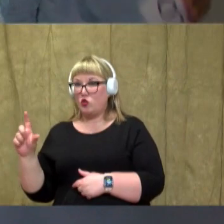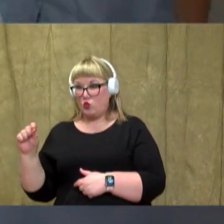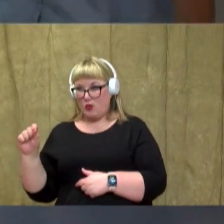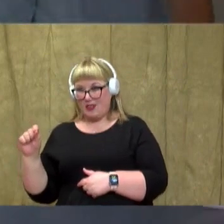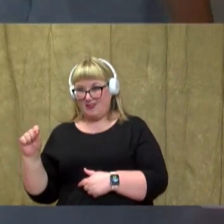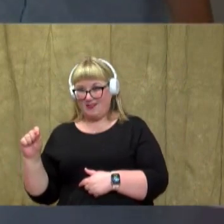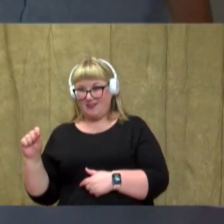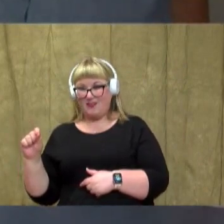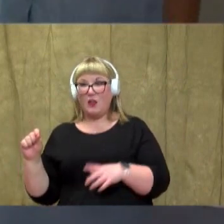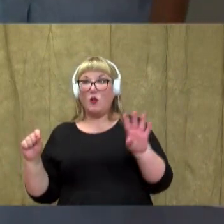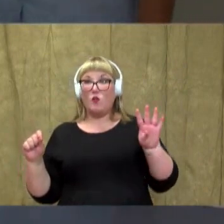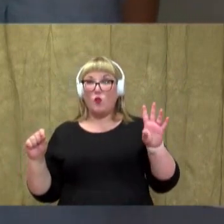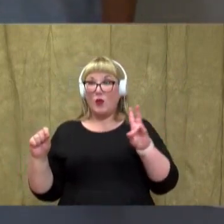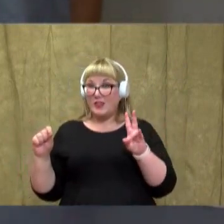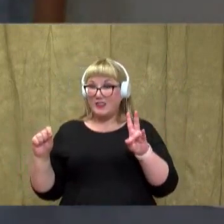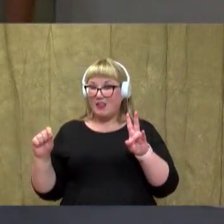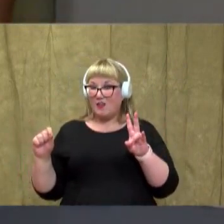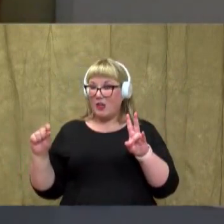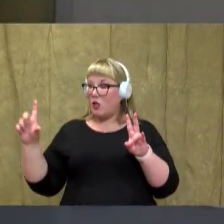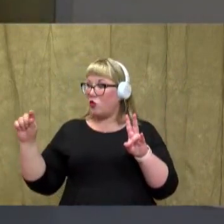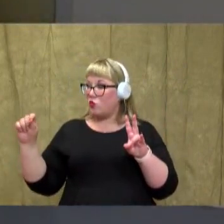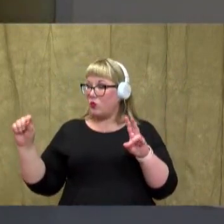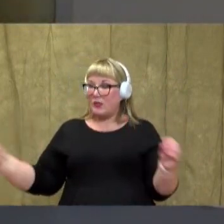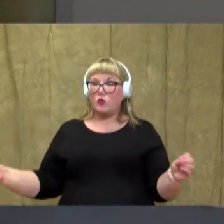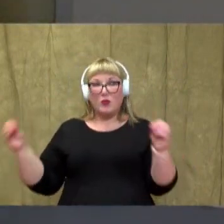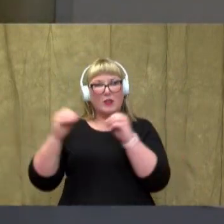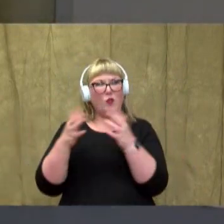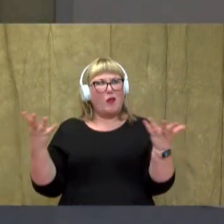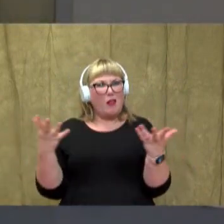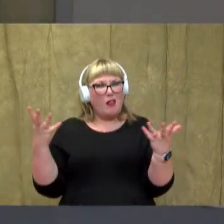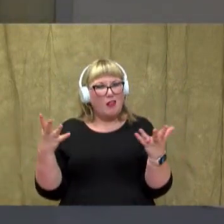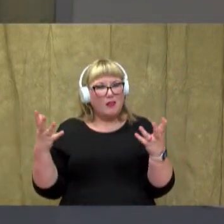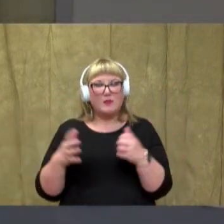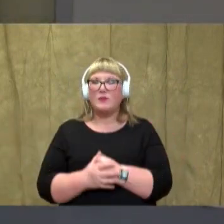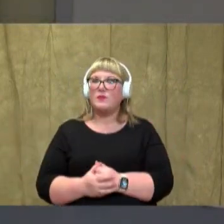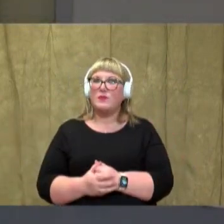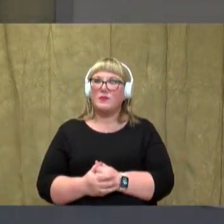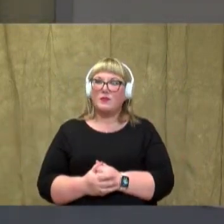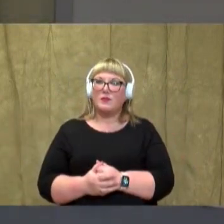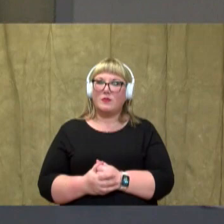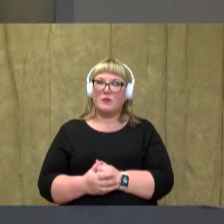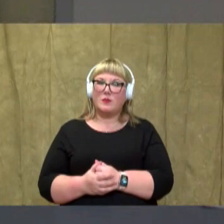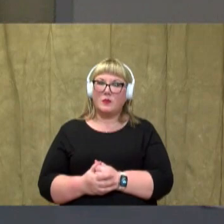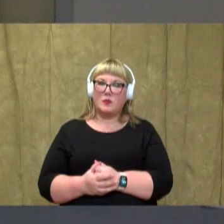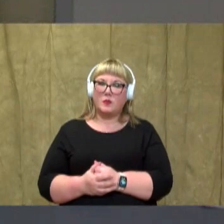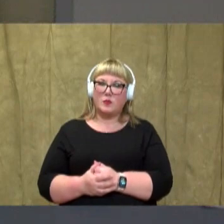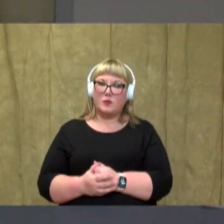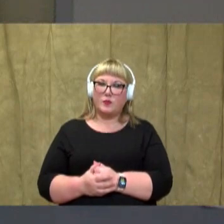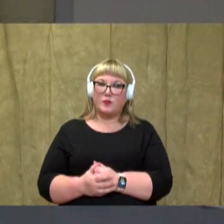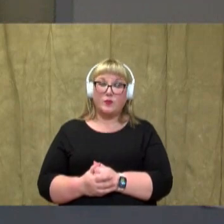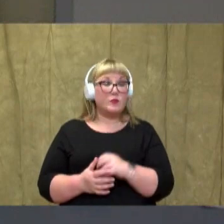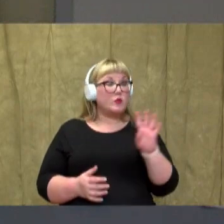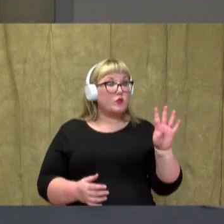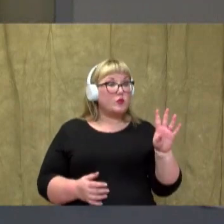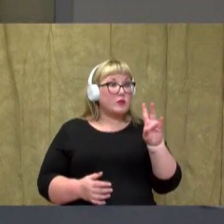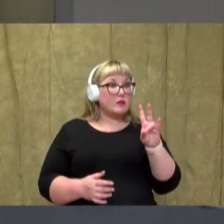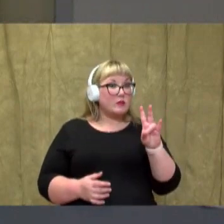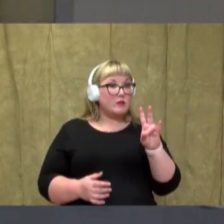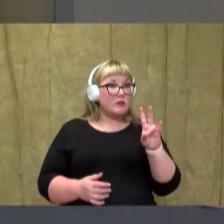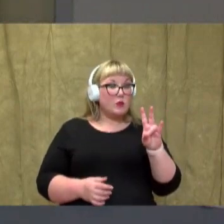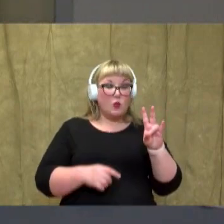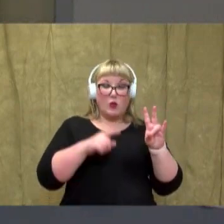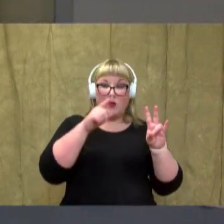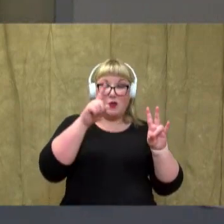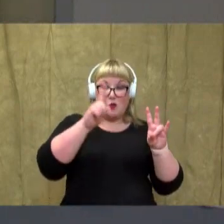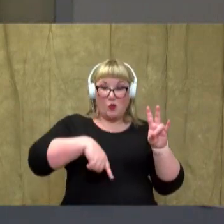20. So 47 plus 20. We know that 47